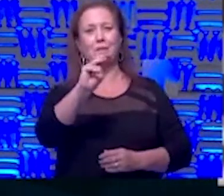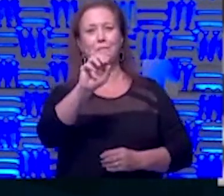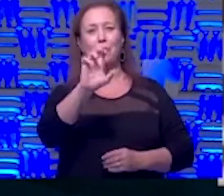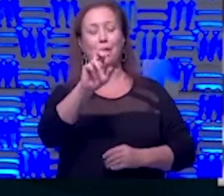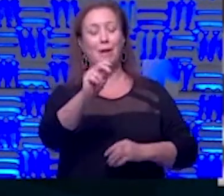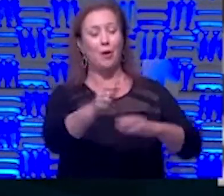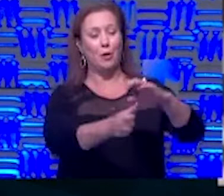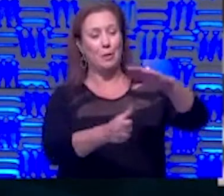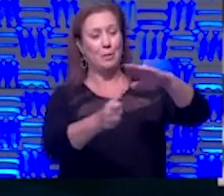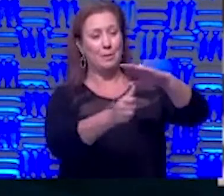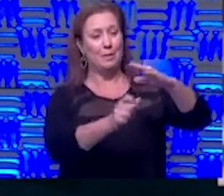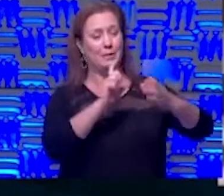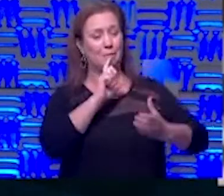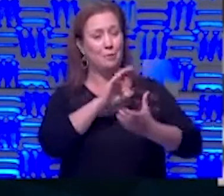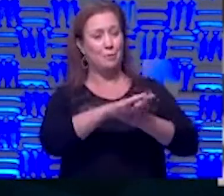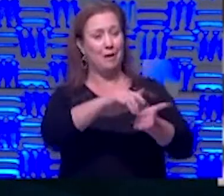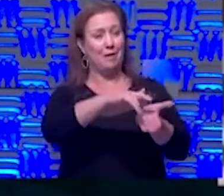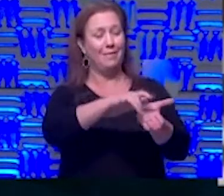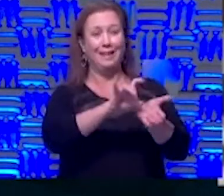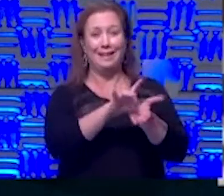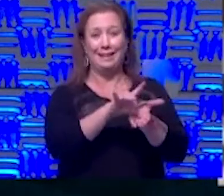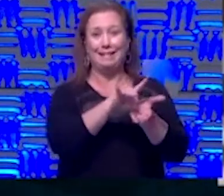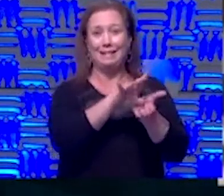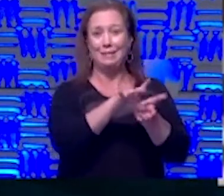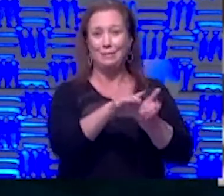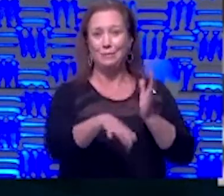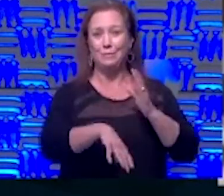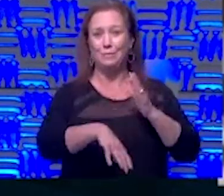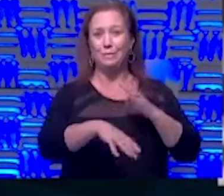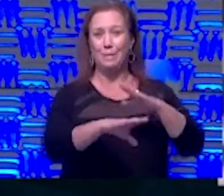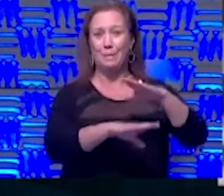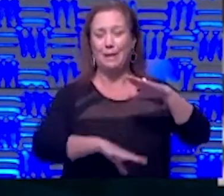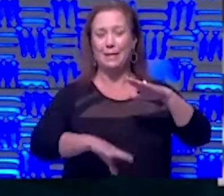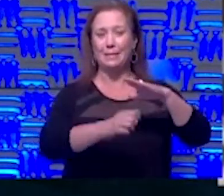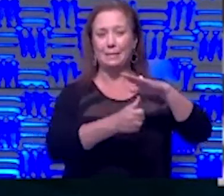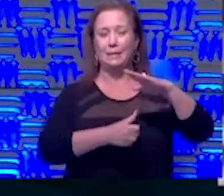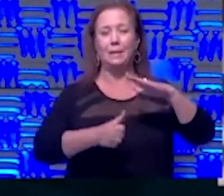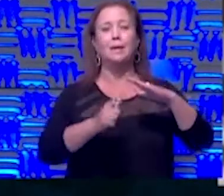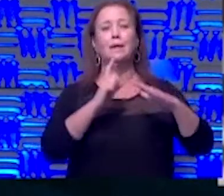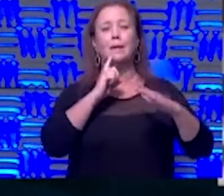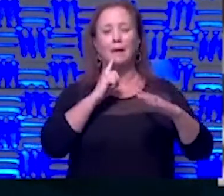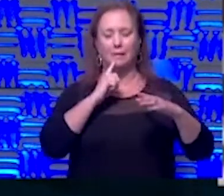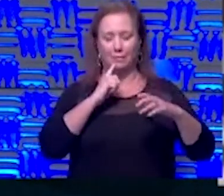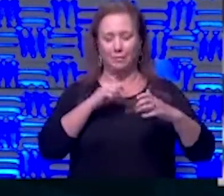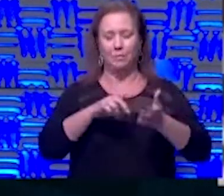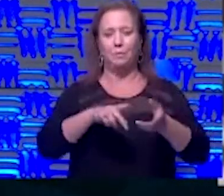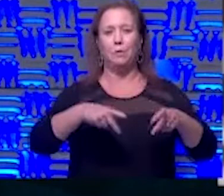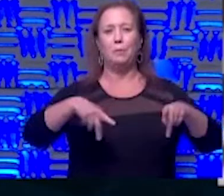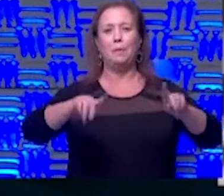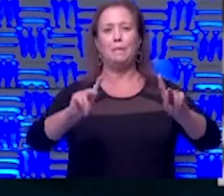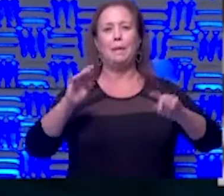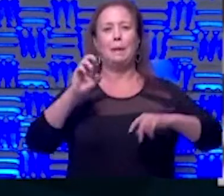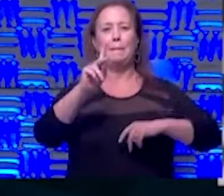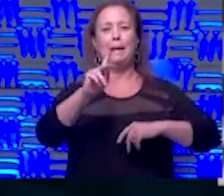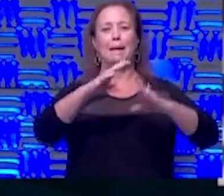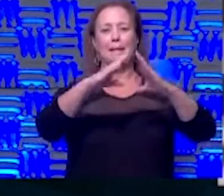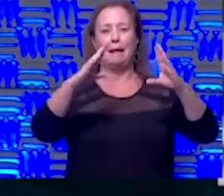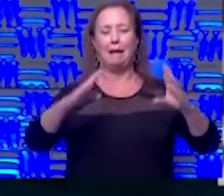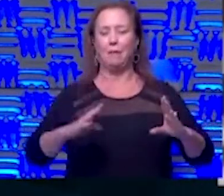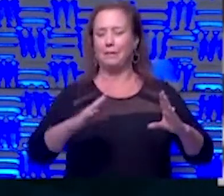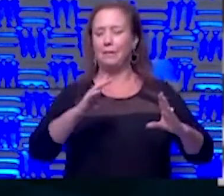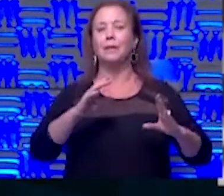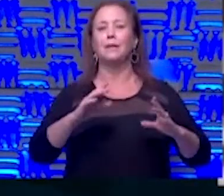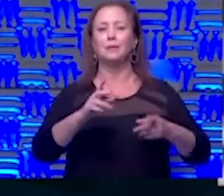basement again? Has your wife banished you? I have escaped. She sent me out of the house. Do not come back till the end of the day.